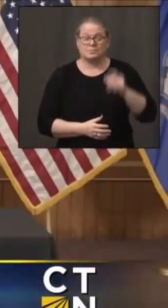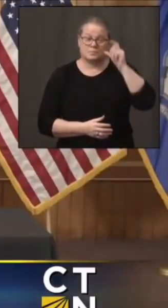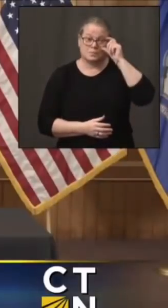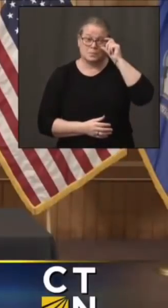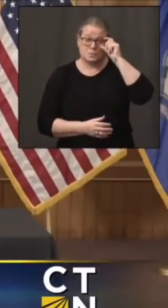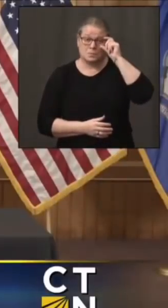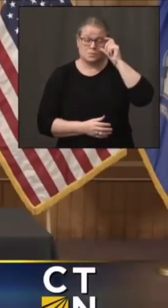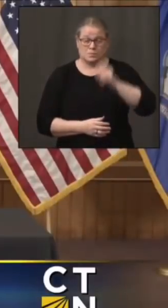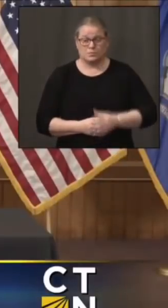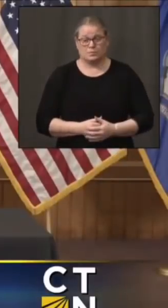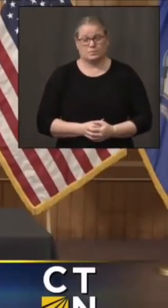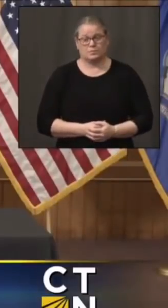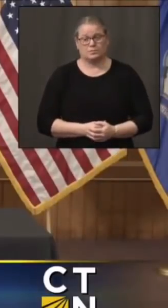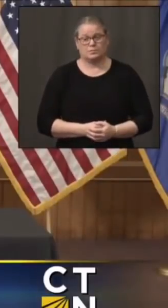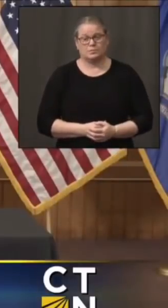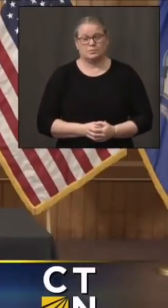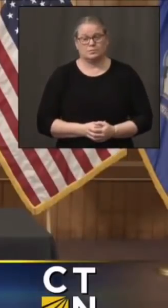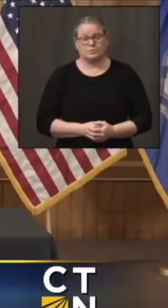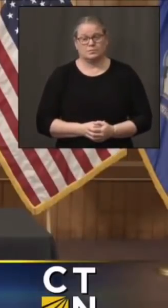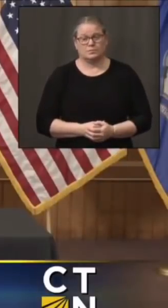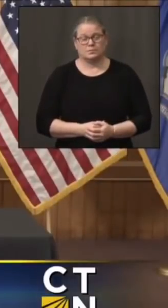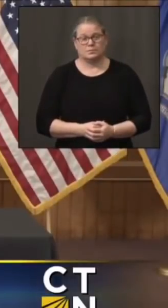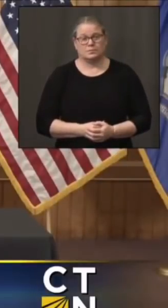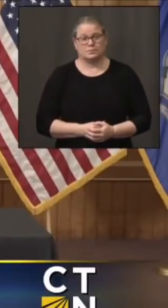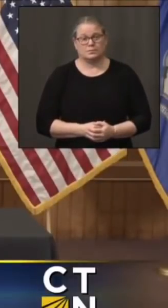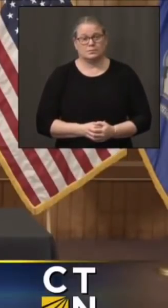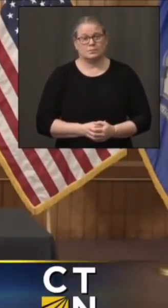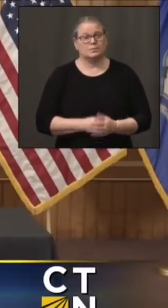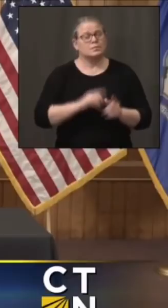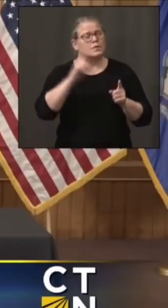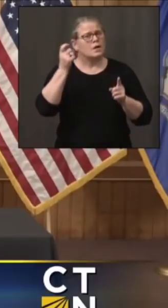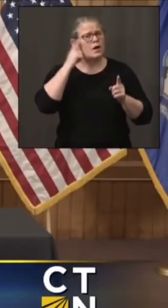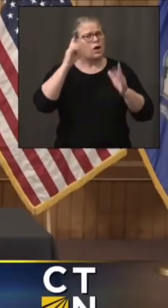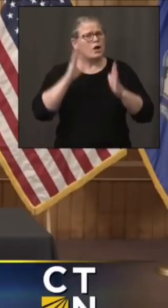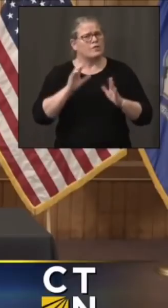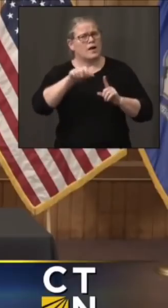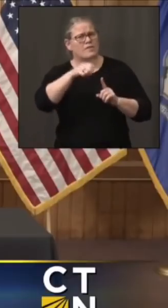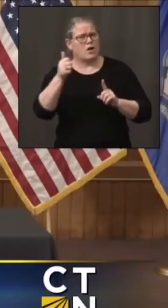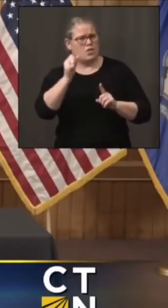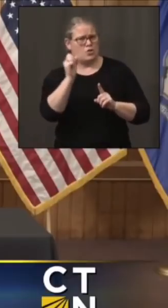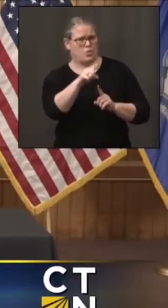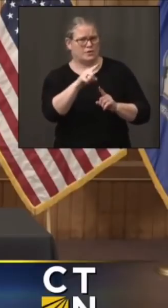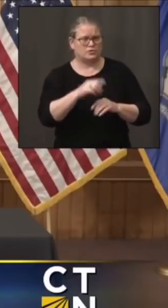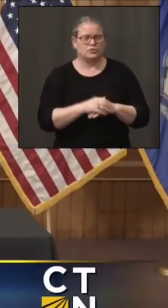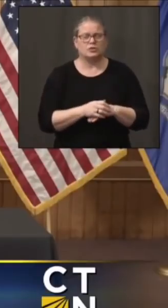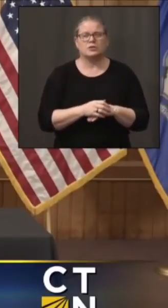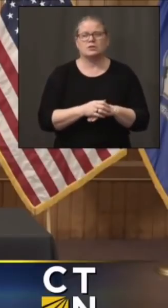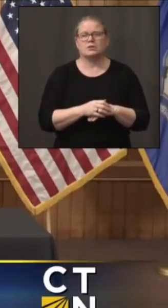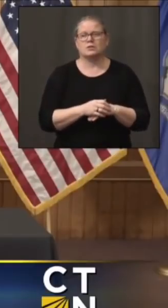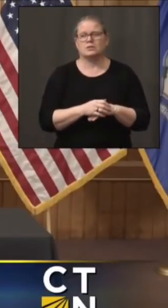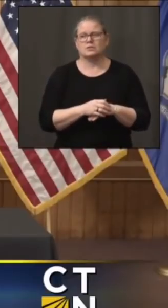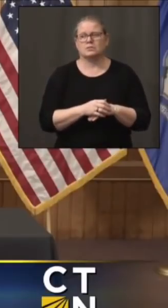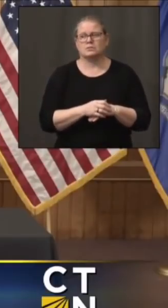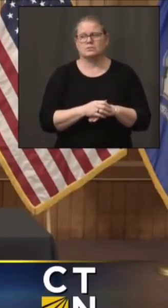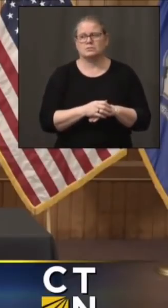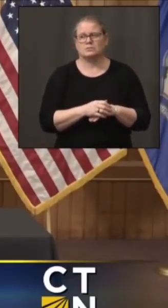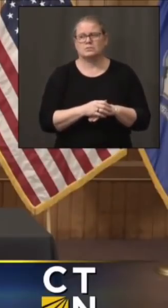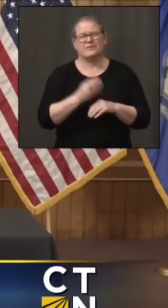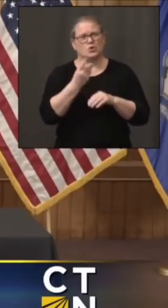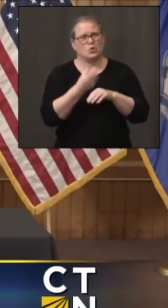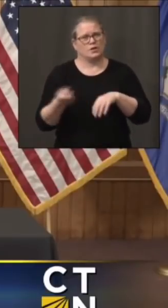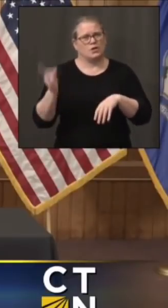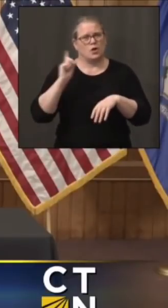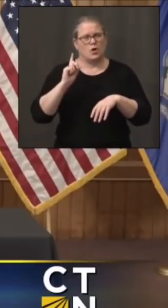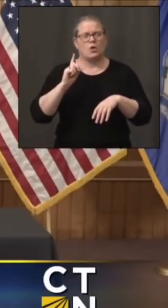Okay, thanks, Paul. Governor, I have one other question. A few weeks back, some legislators called for you to use some of the